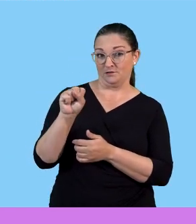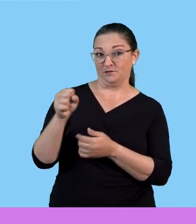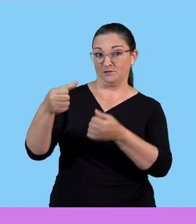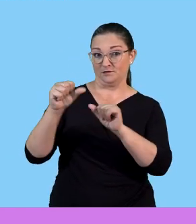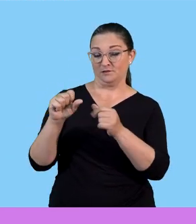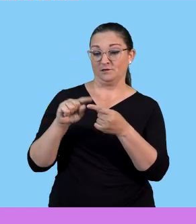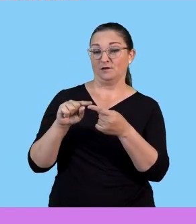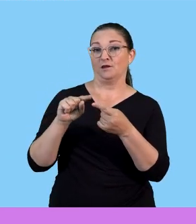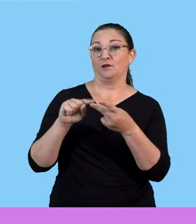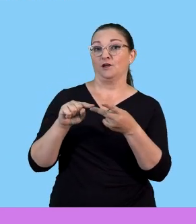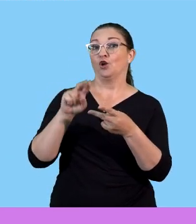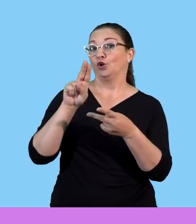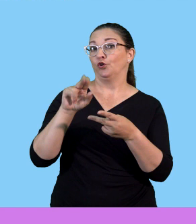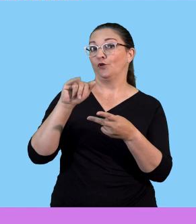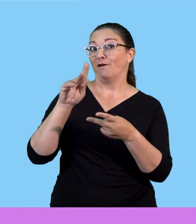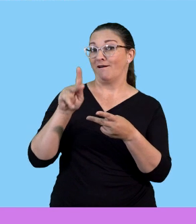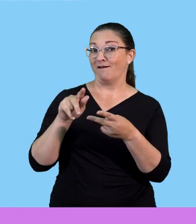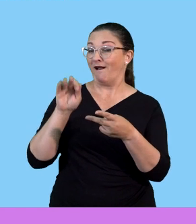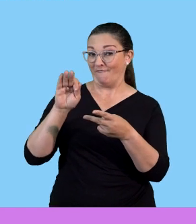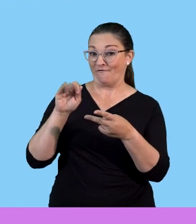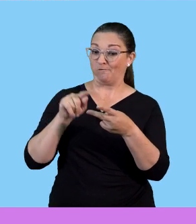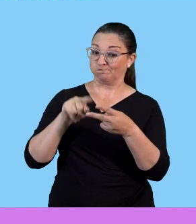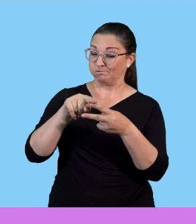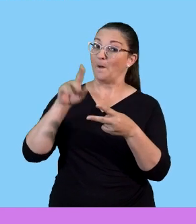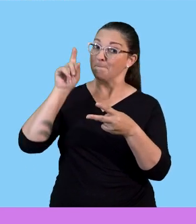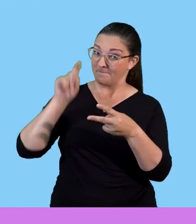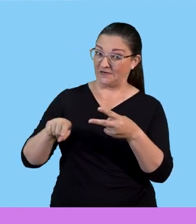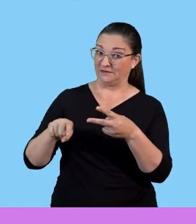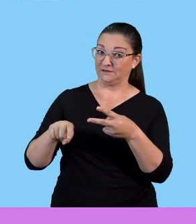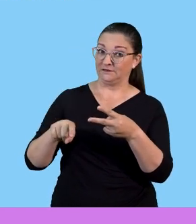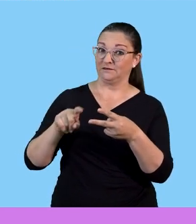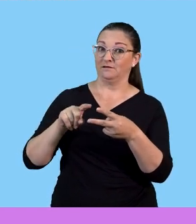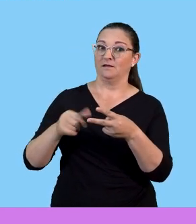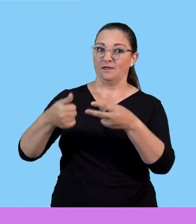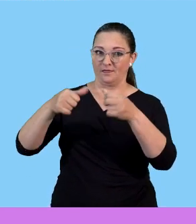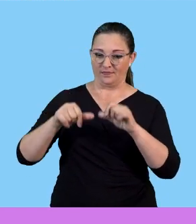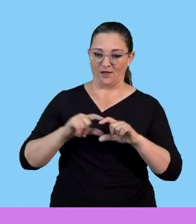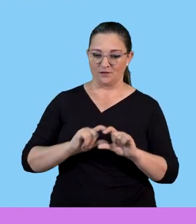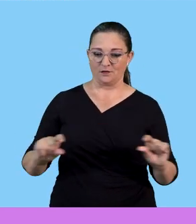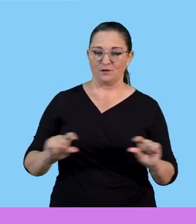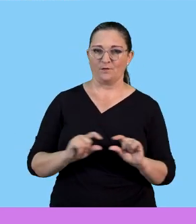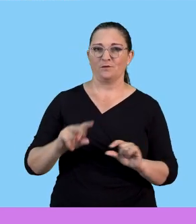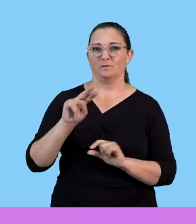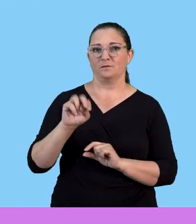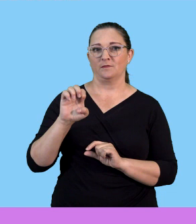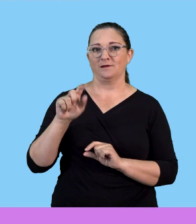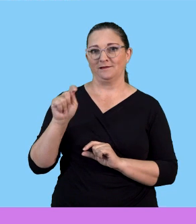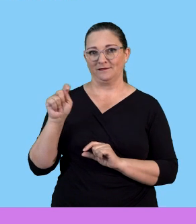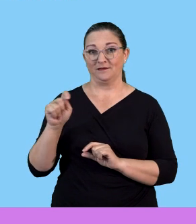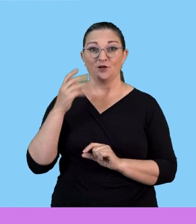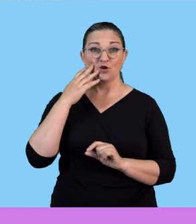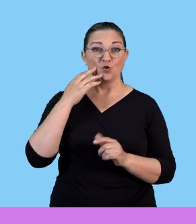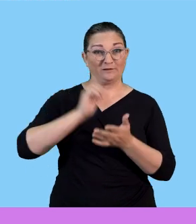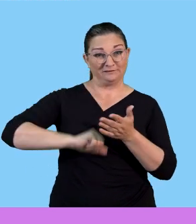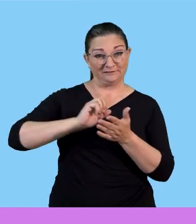and UIF is mandatory. And then the net income. Now the net income is